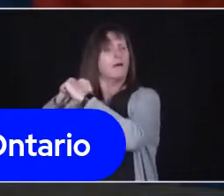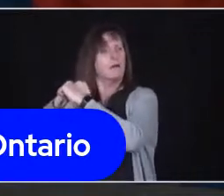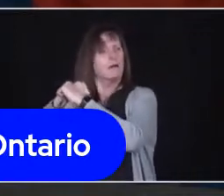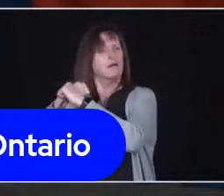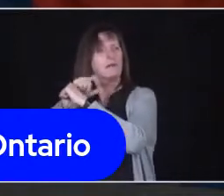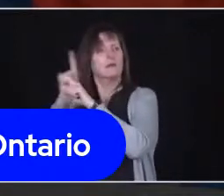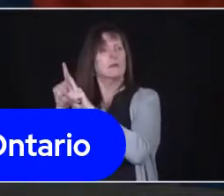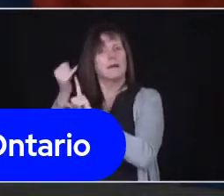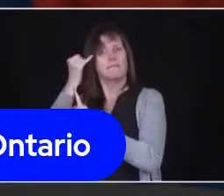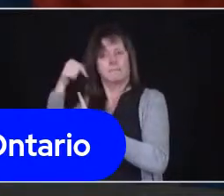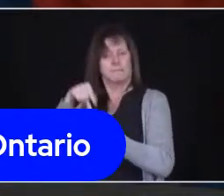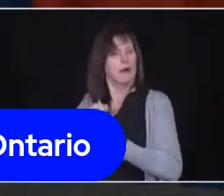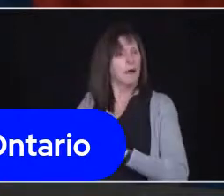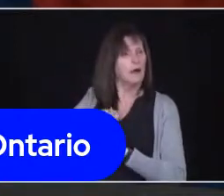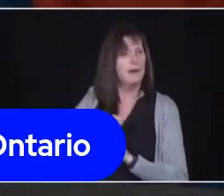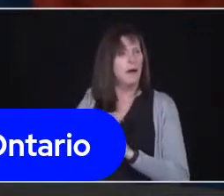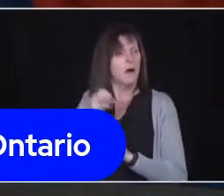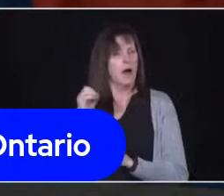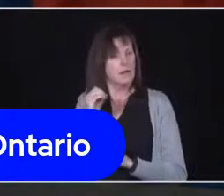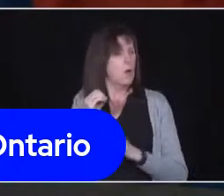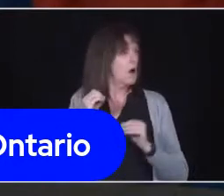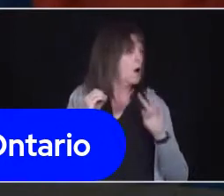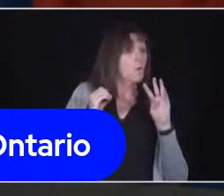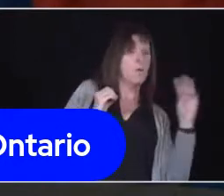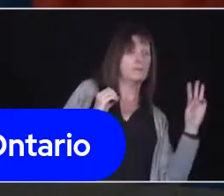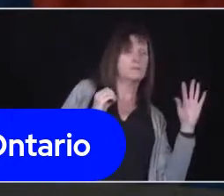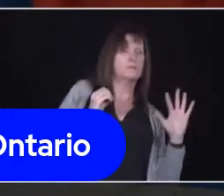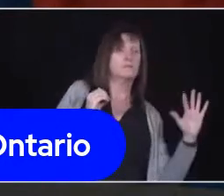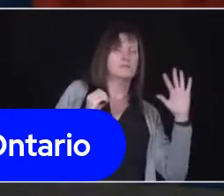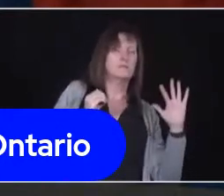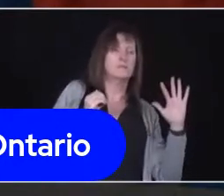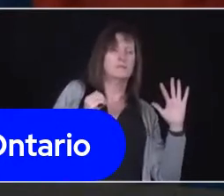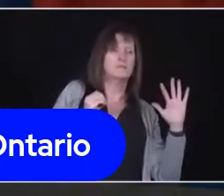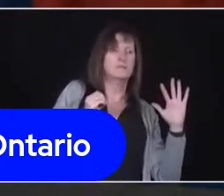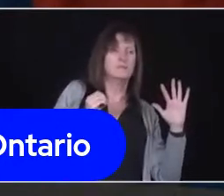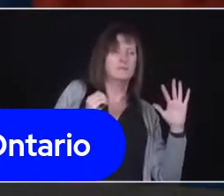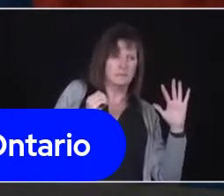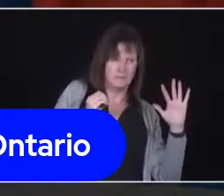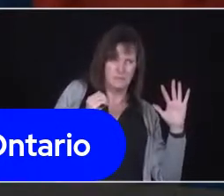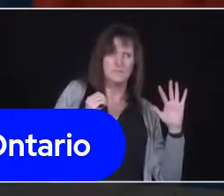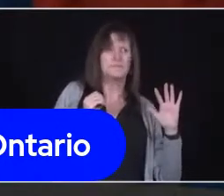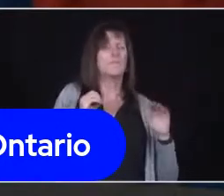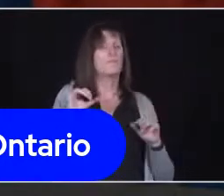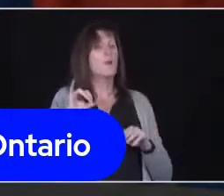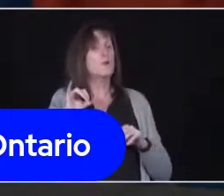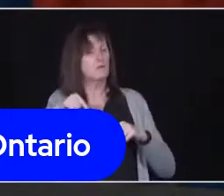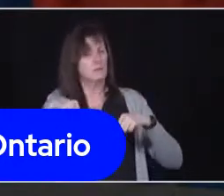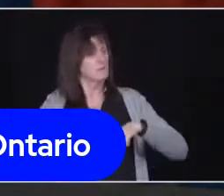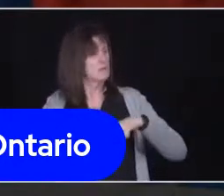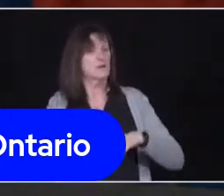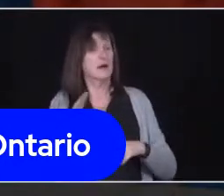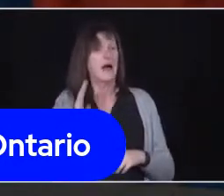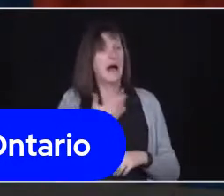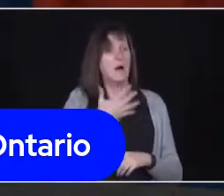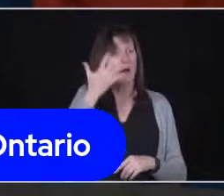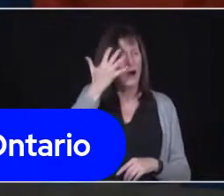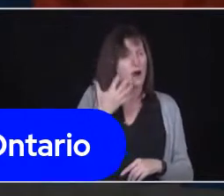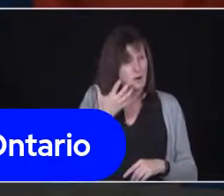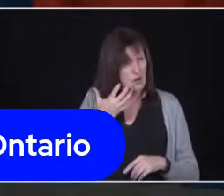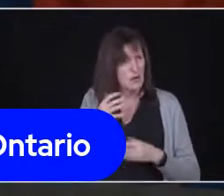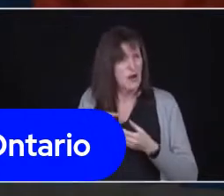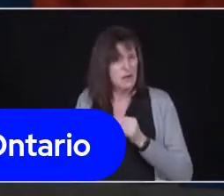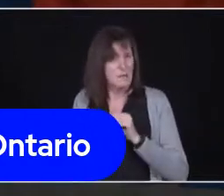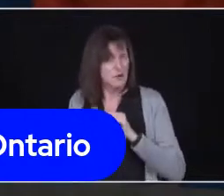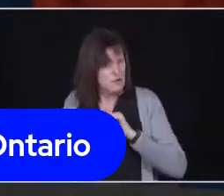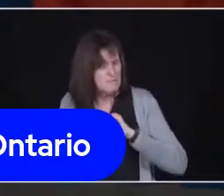has or Western provinces. But we're also building capacity internally within our hospitals. We've got the physical capacity of having